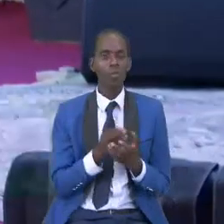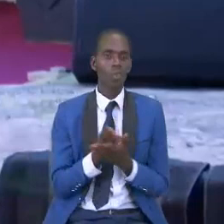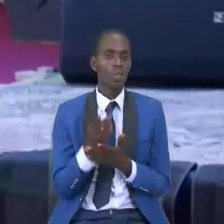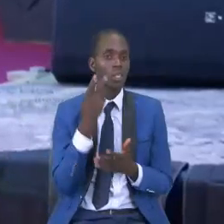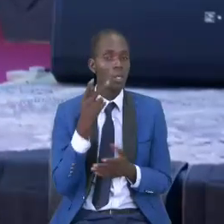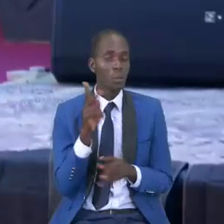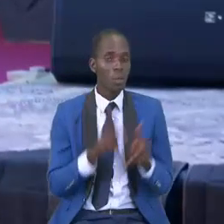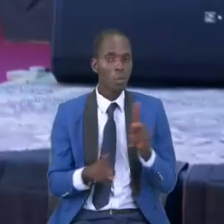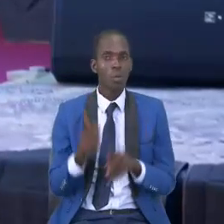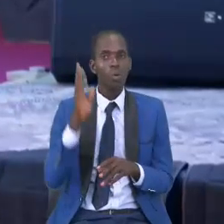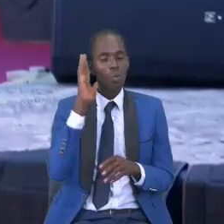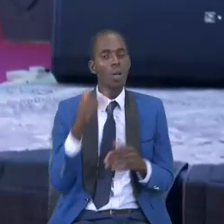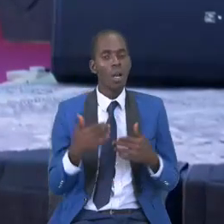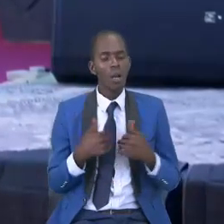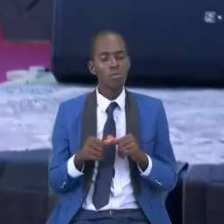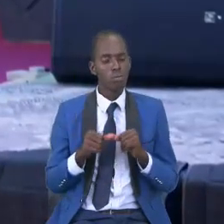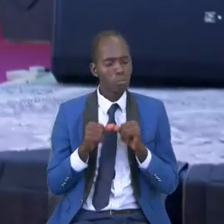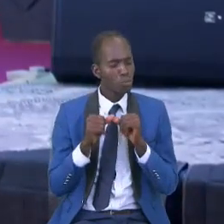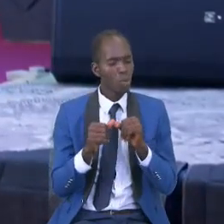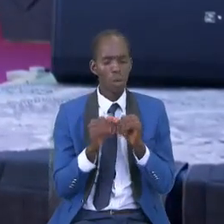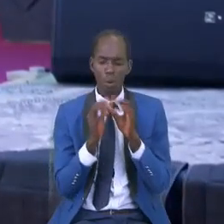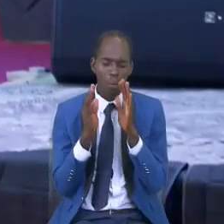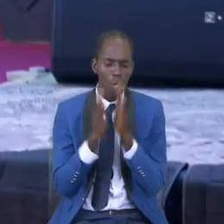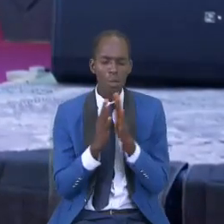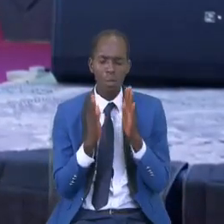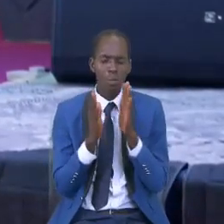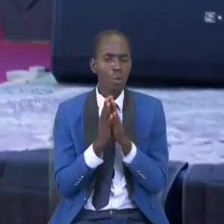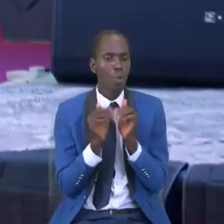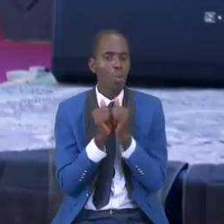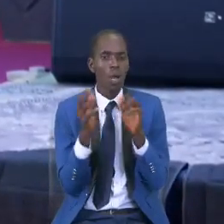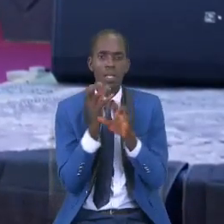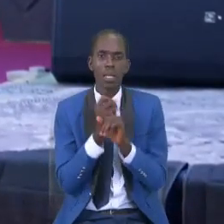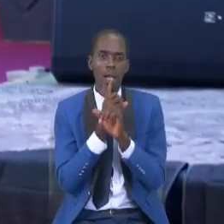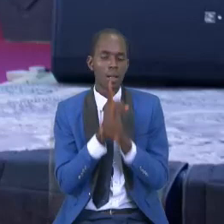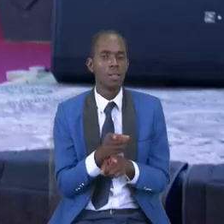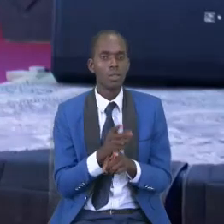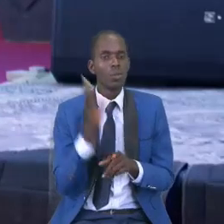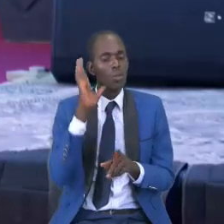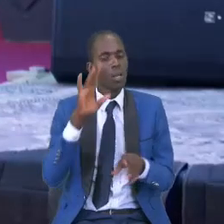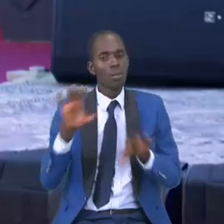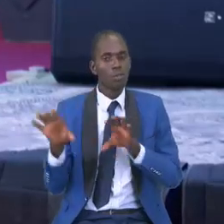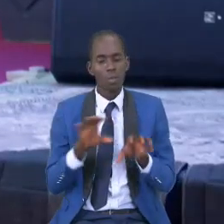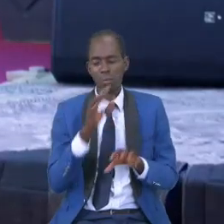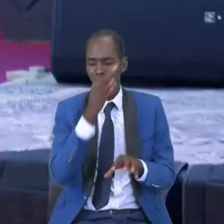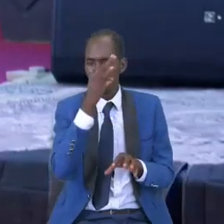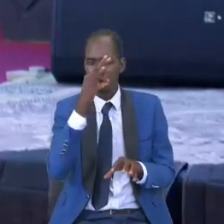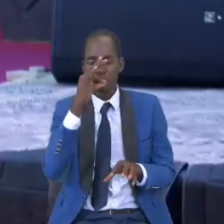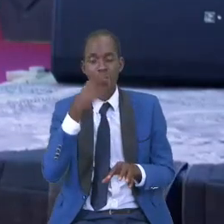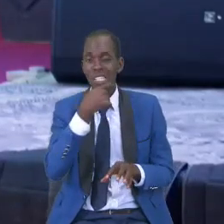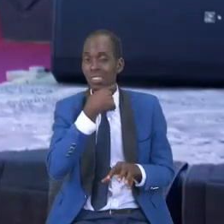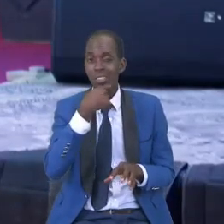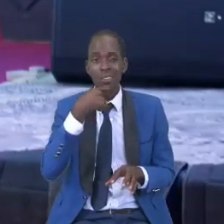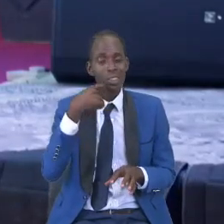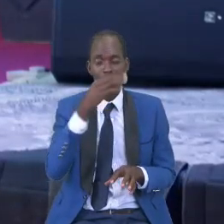answer would not come. They could have gone into fasting, dry fasting, 7 days, answer would not come.